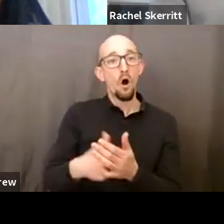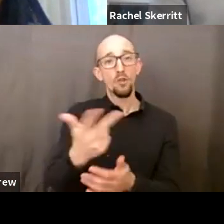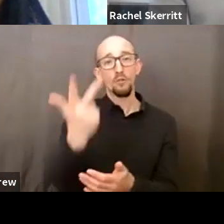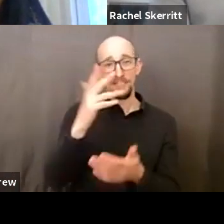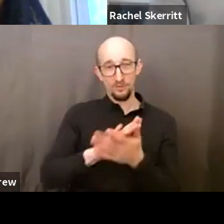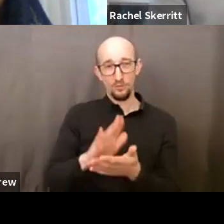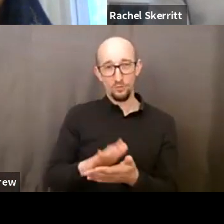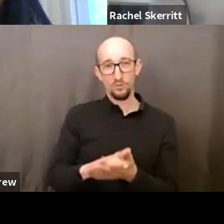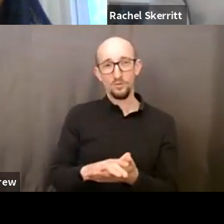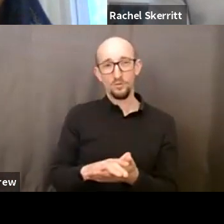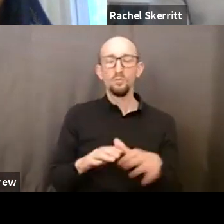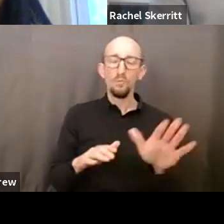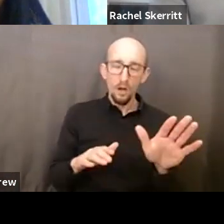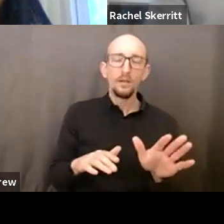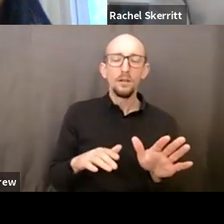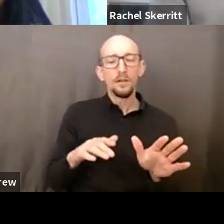the